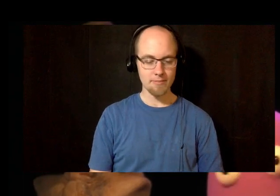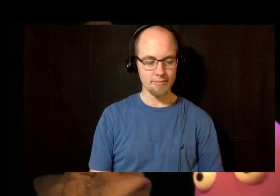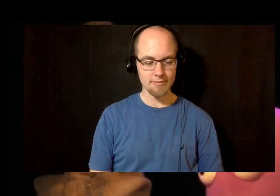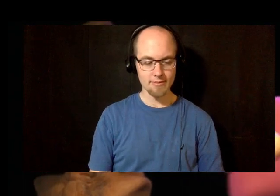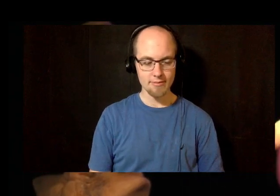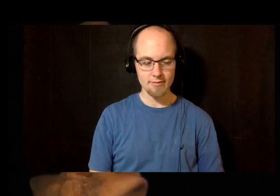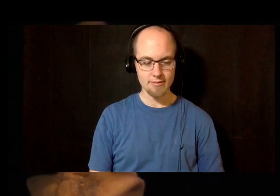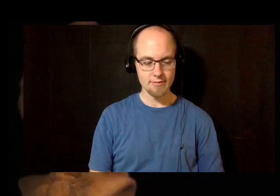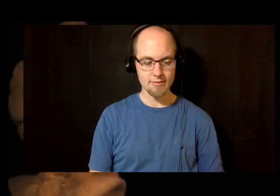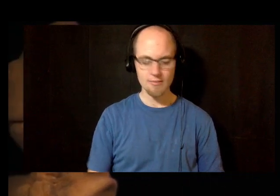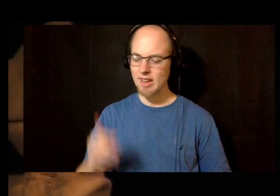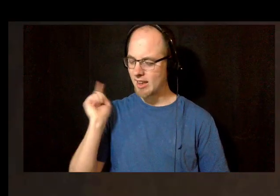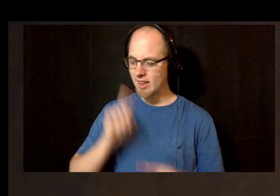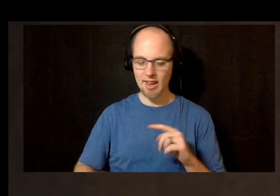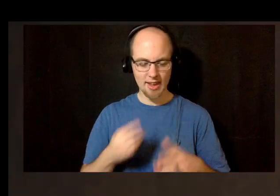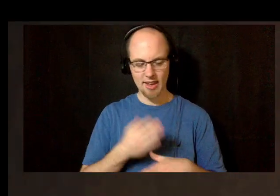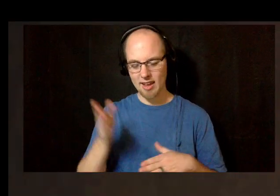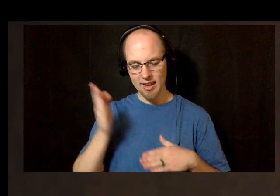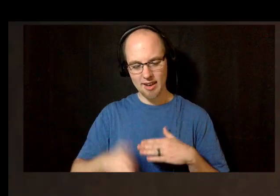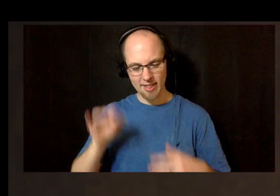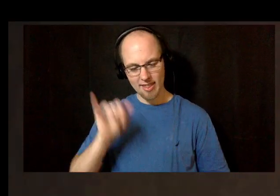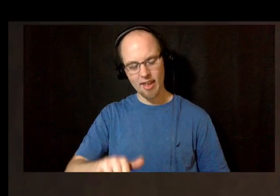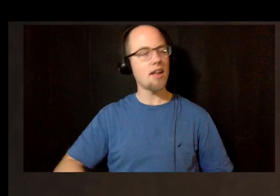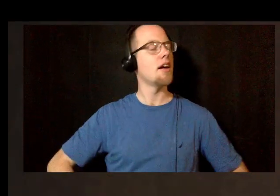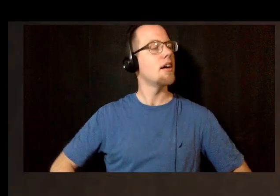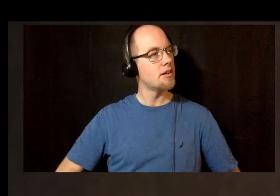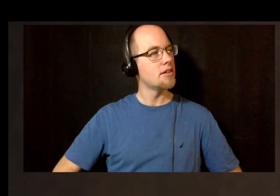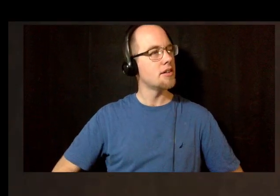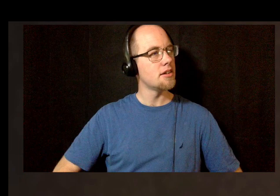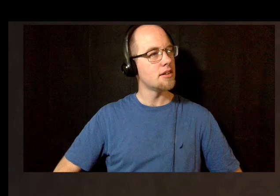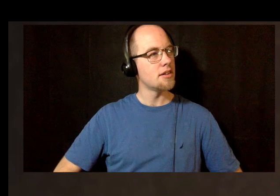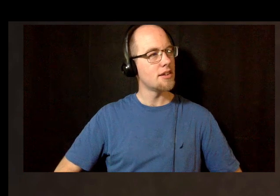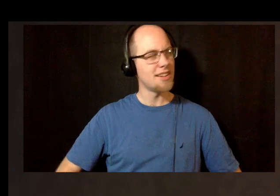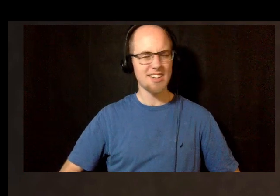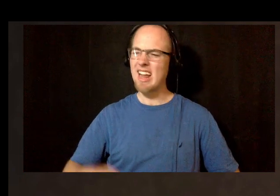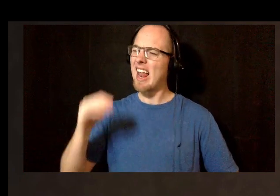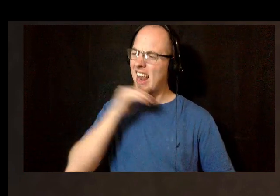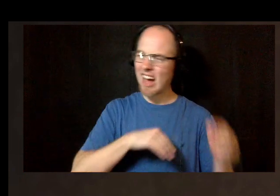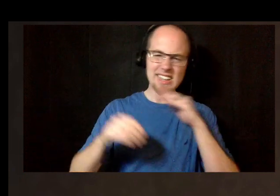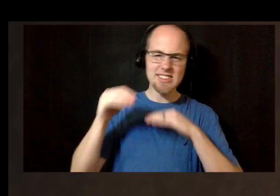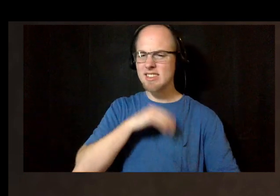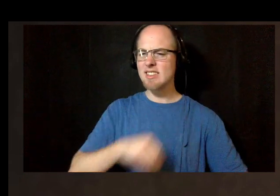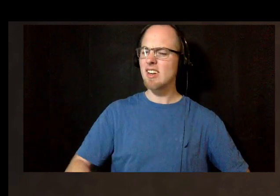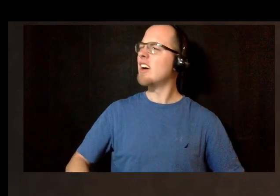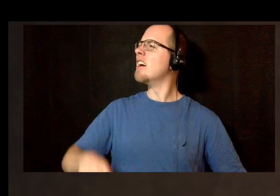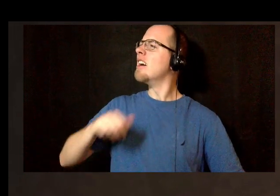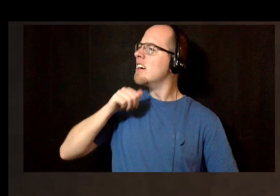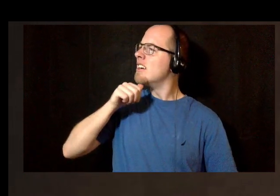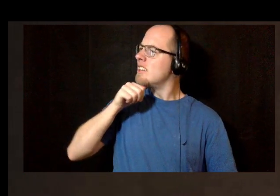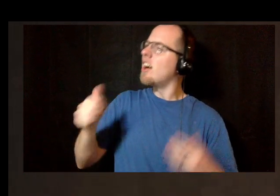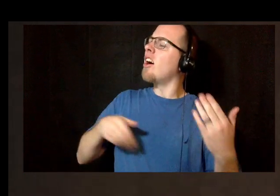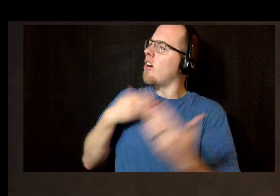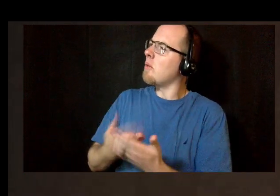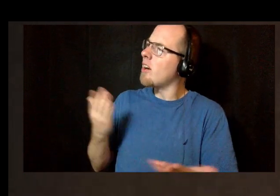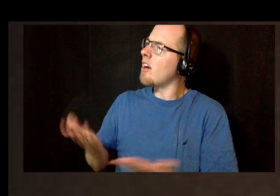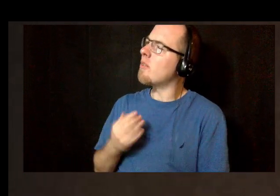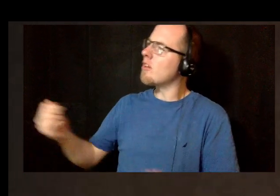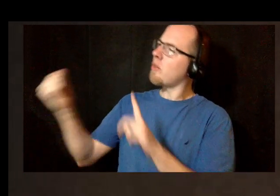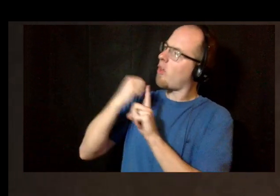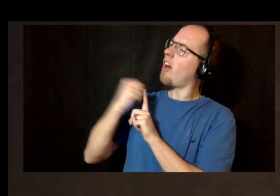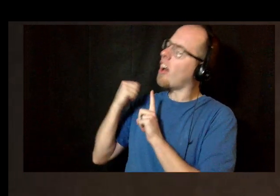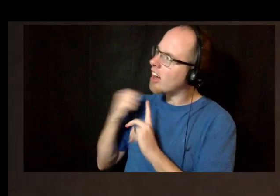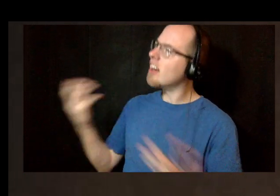I can't end on that, can I? Those lies? We did not come here to be hoodwinked, sir.